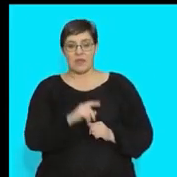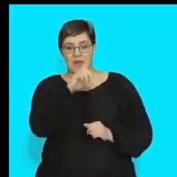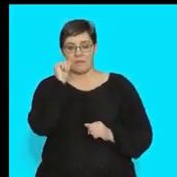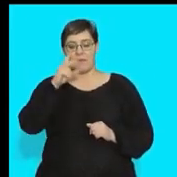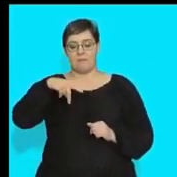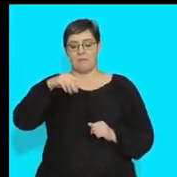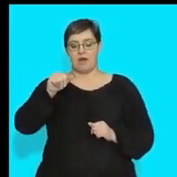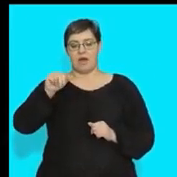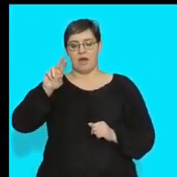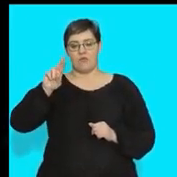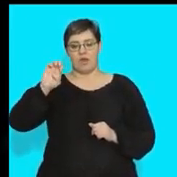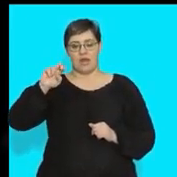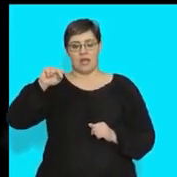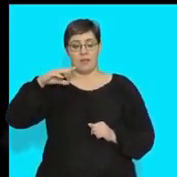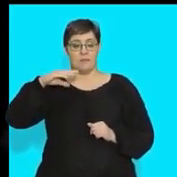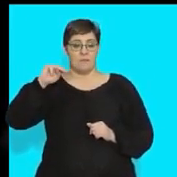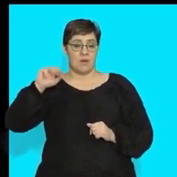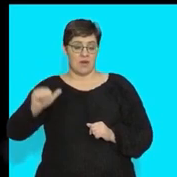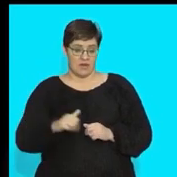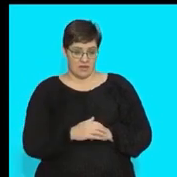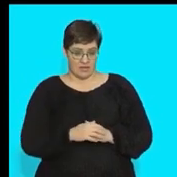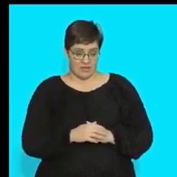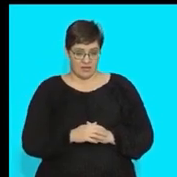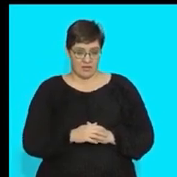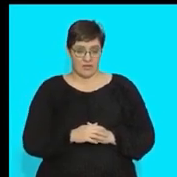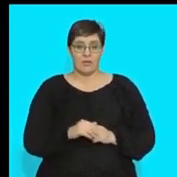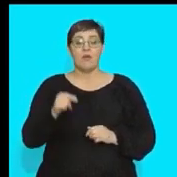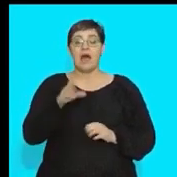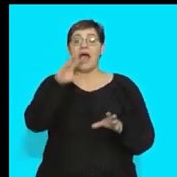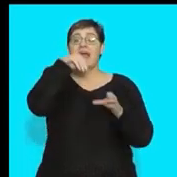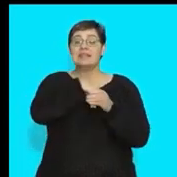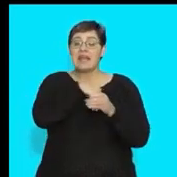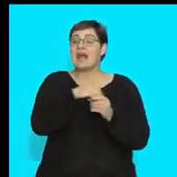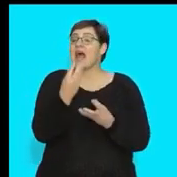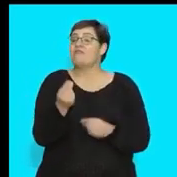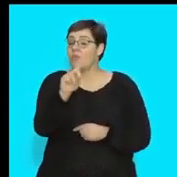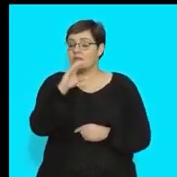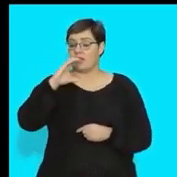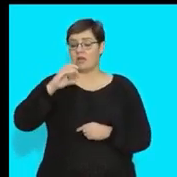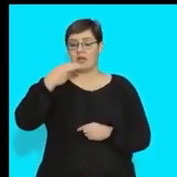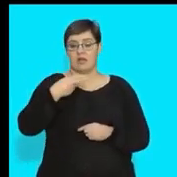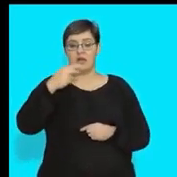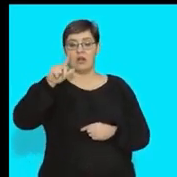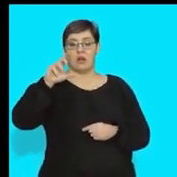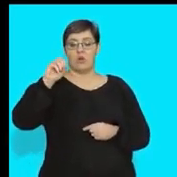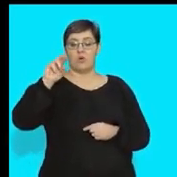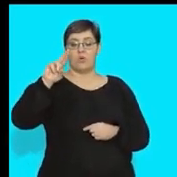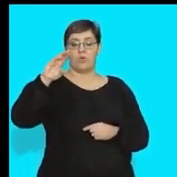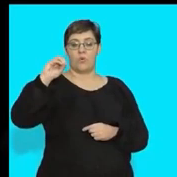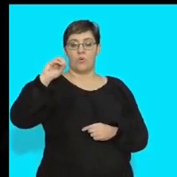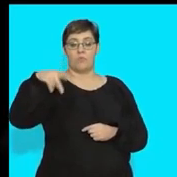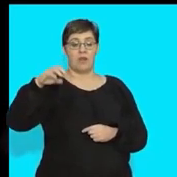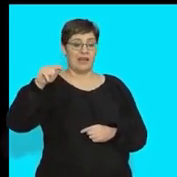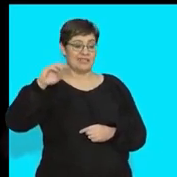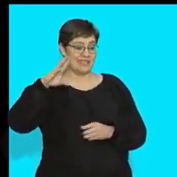parenchyma. But they have chloroplasts in them. So if they've got chloroplasts in